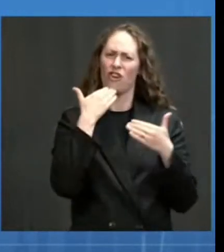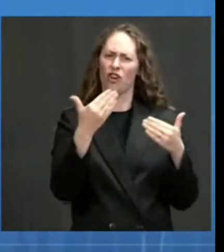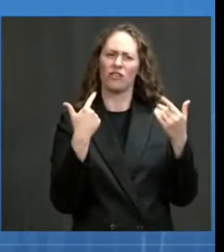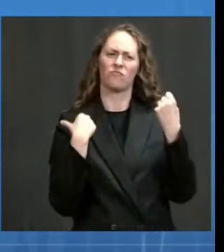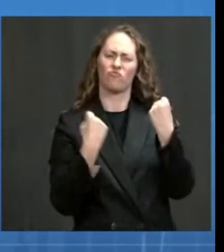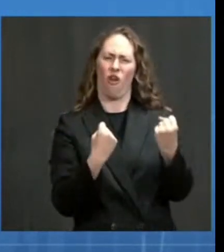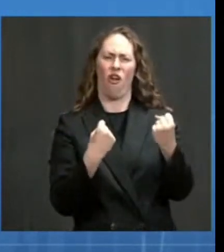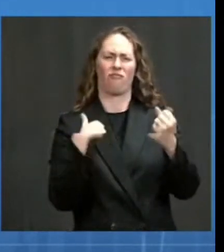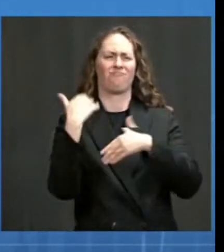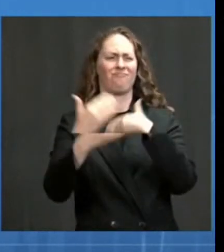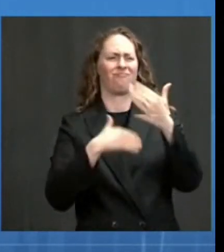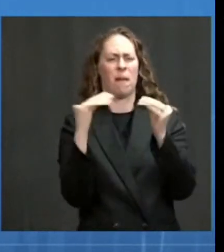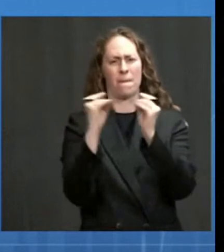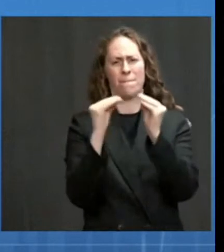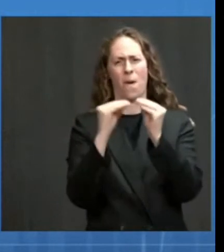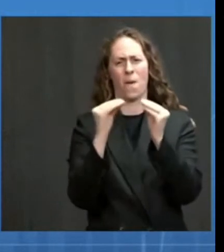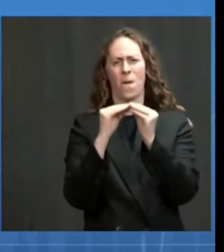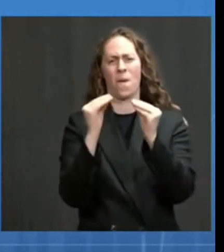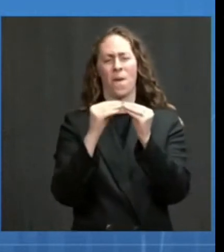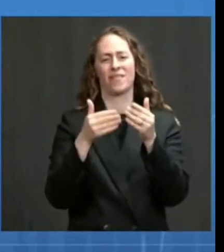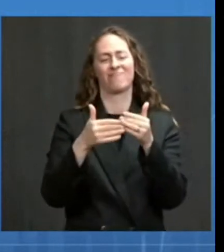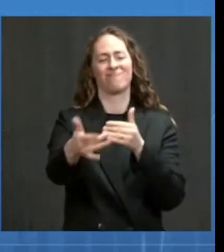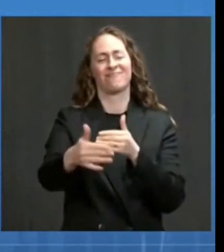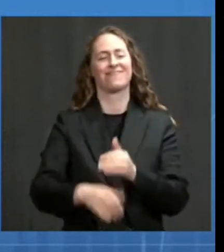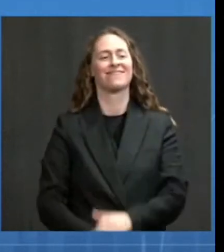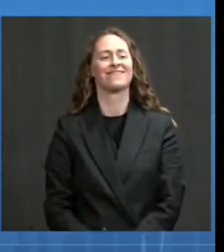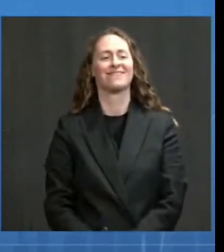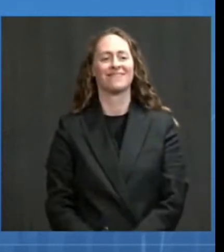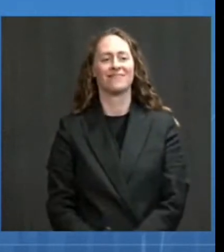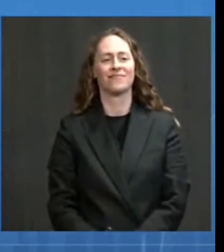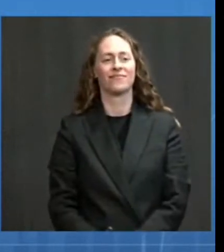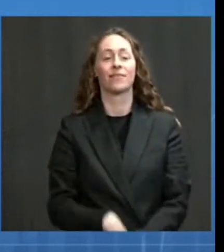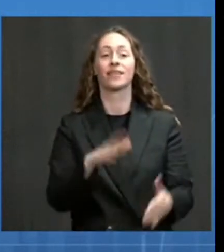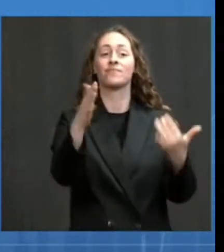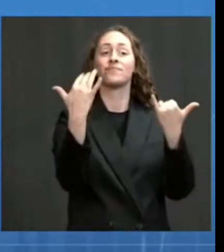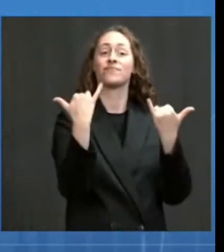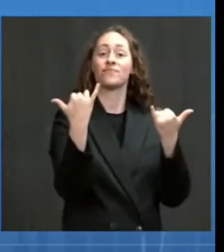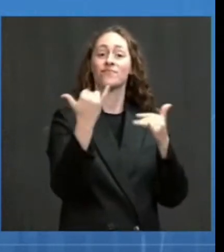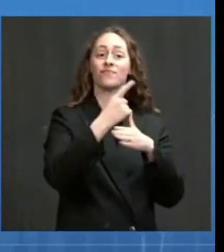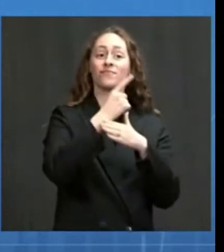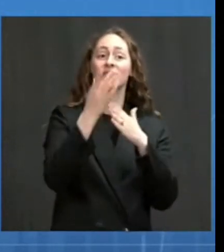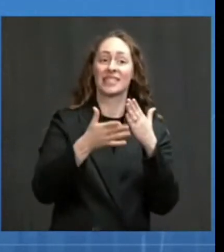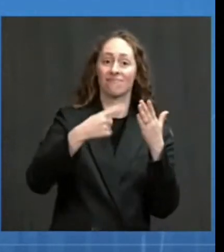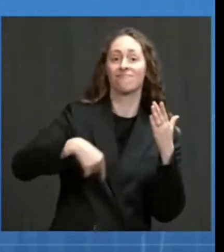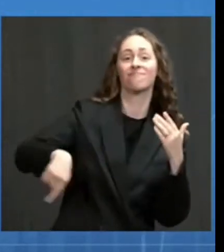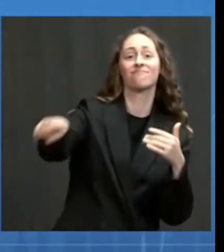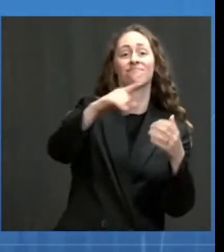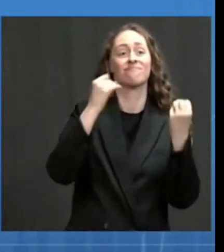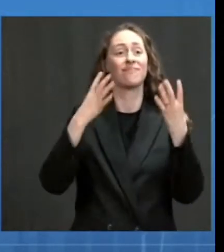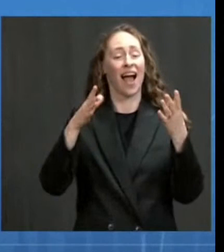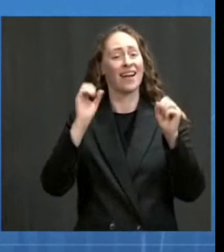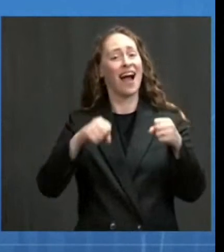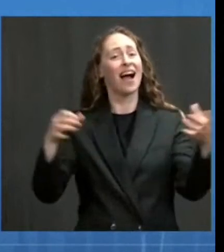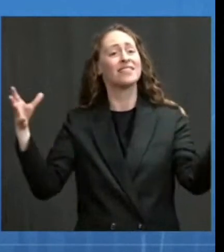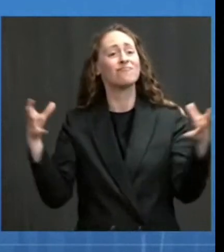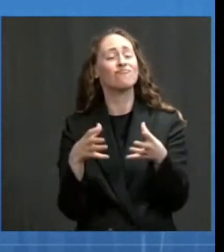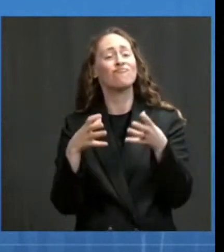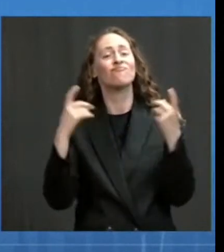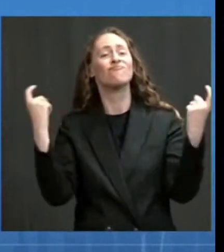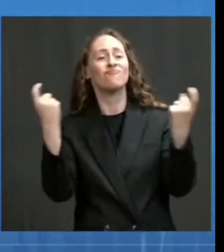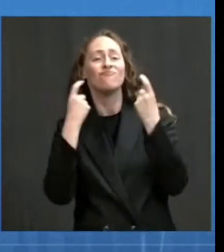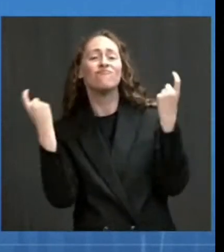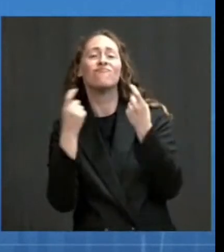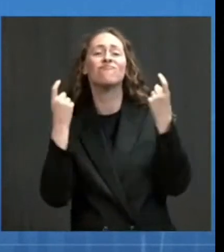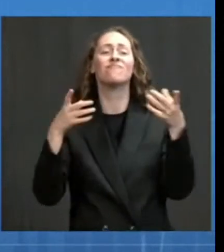weekend, millions of Americans will be able to get together. This weekend, millions of Americans will be able to get families and close friends for small backyard cookouts. Not just with